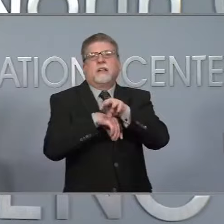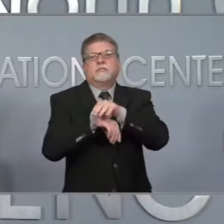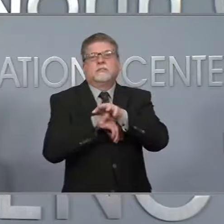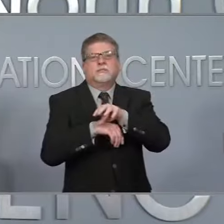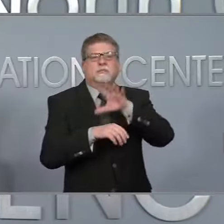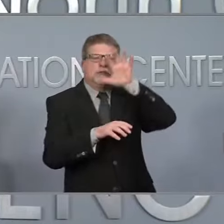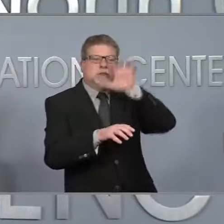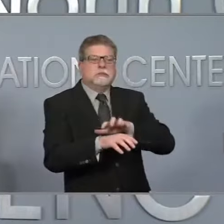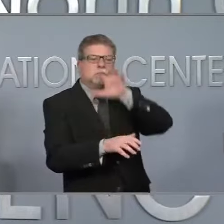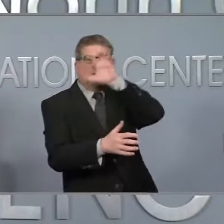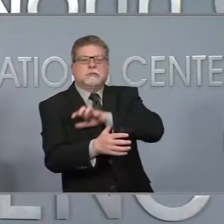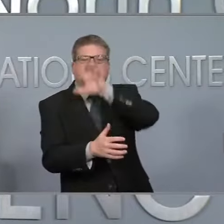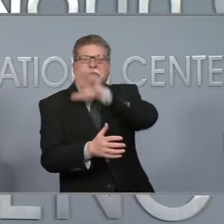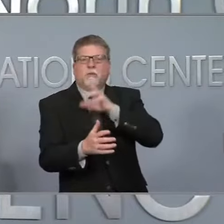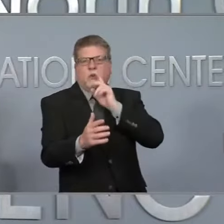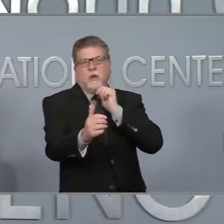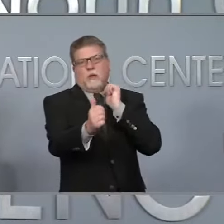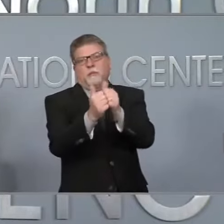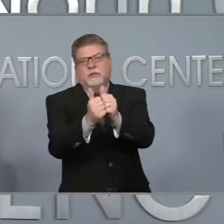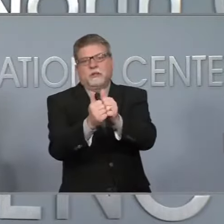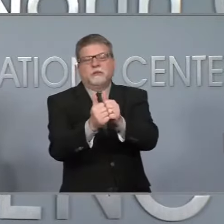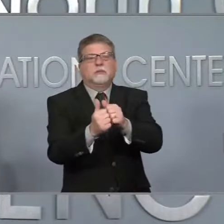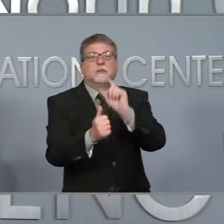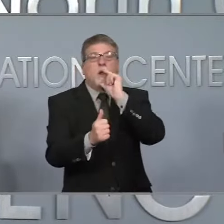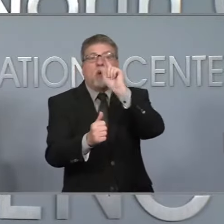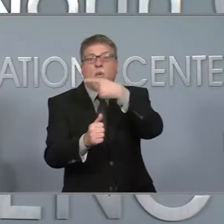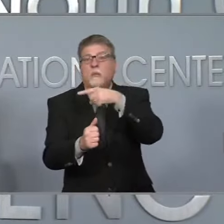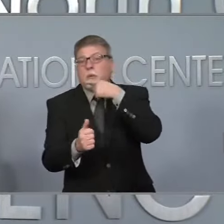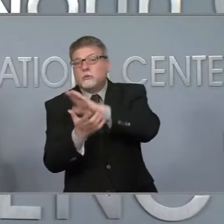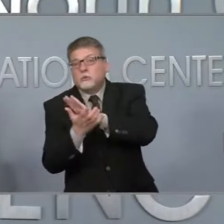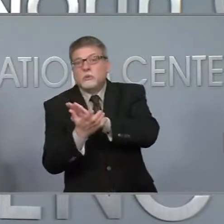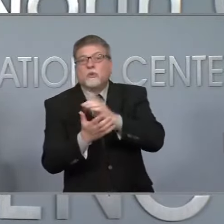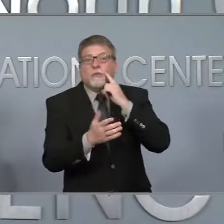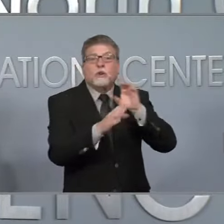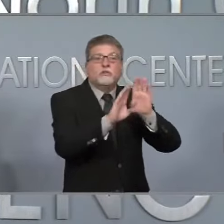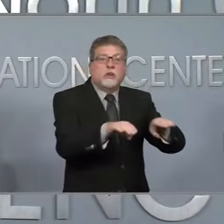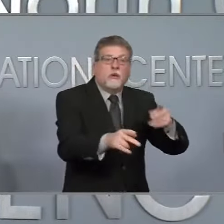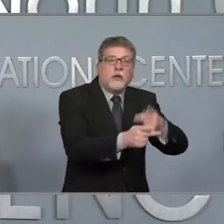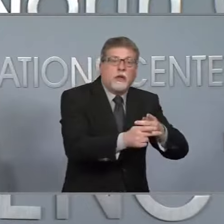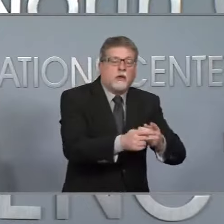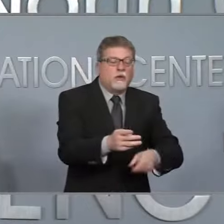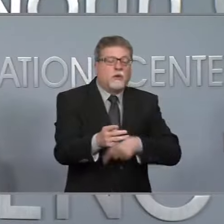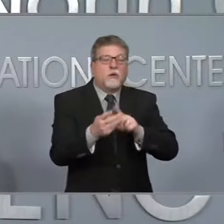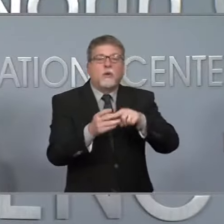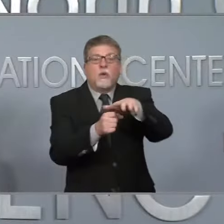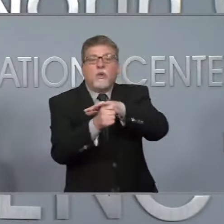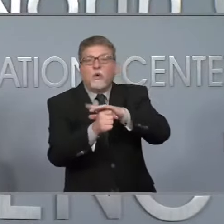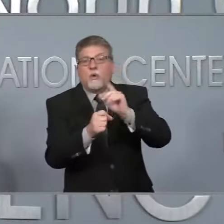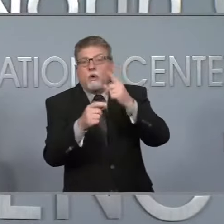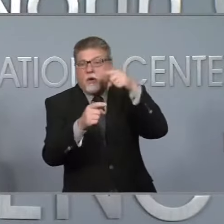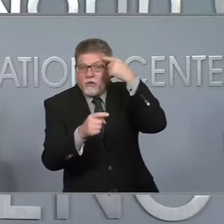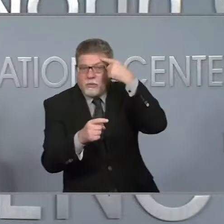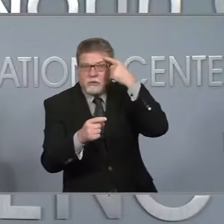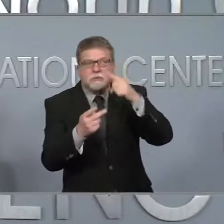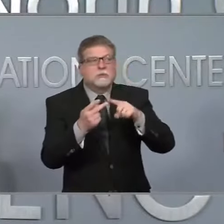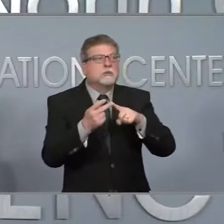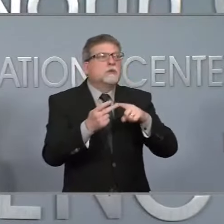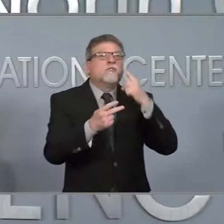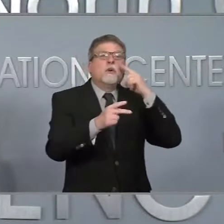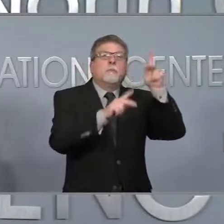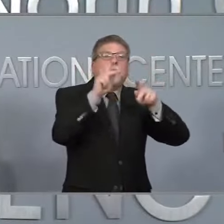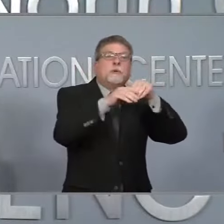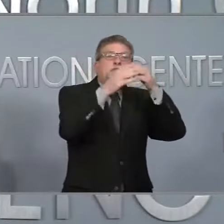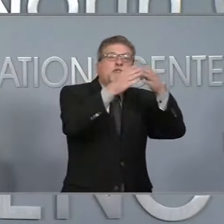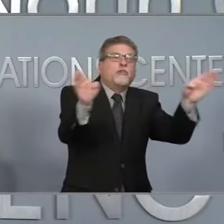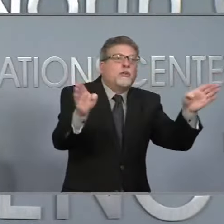and also childcare, but also for local governments. We'll be recommending for the general public that right